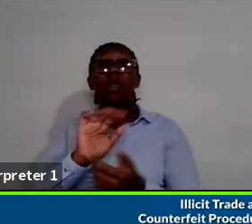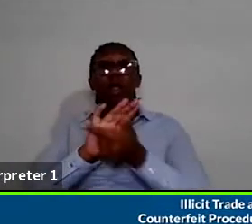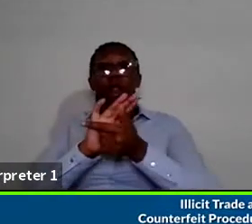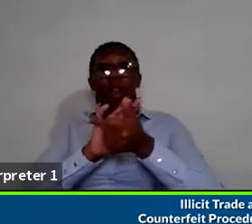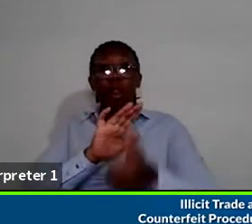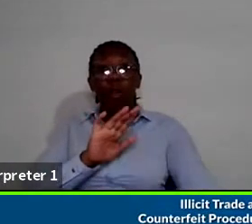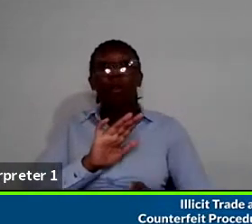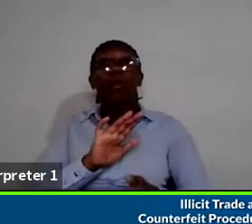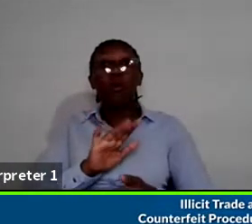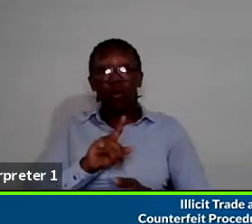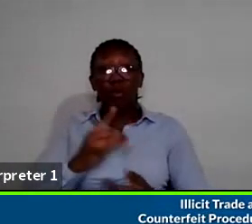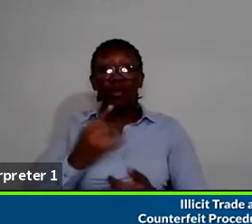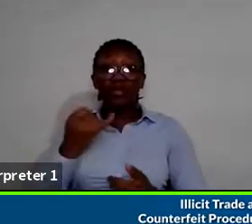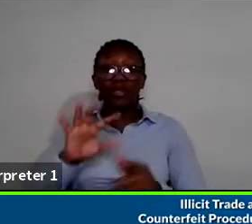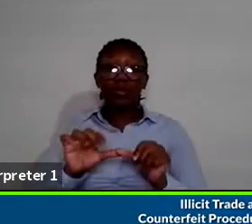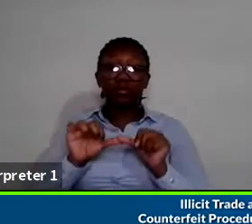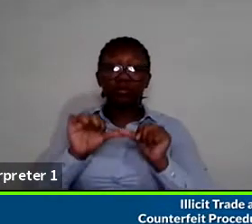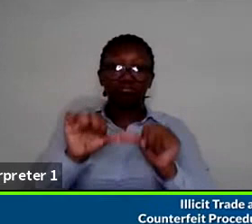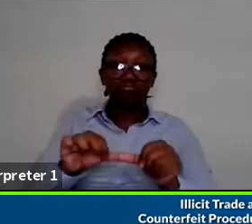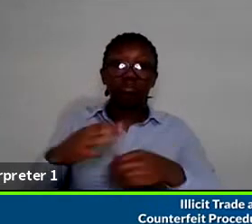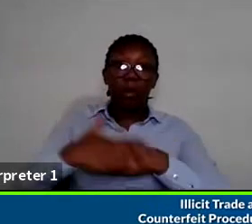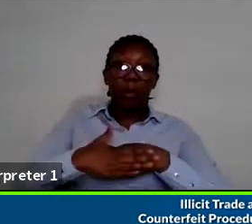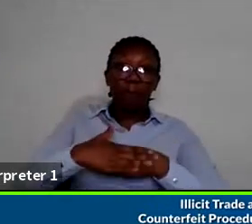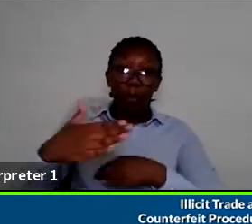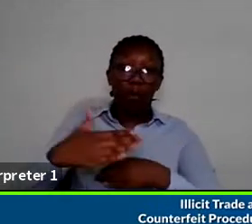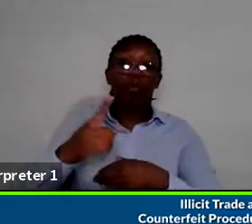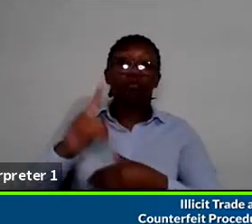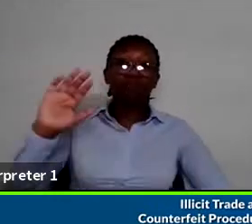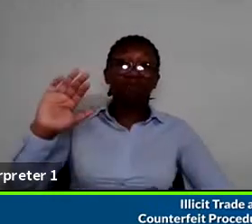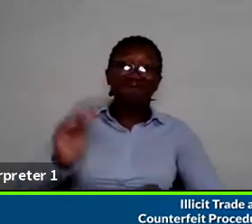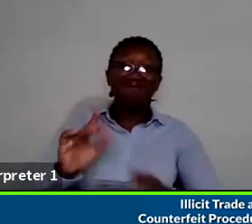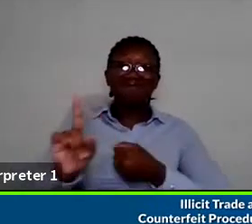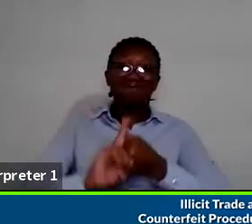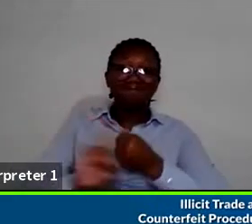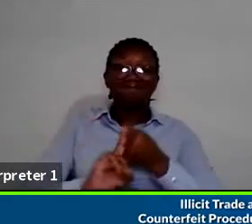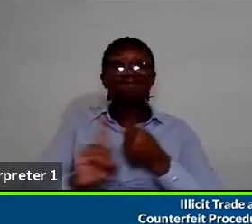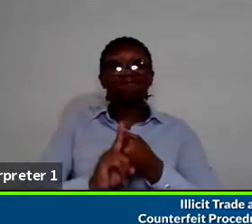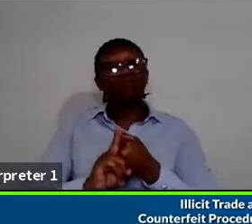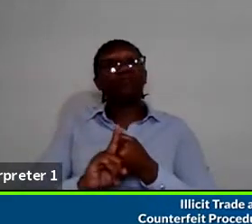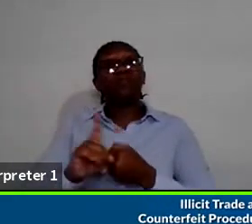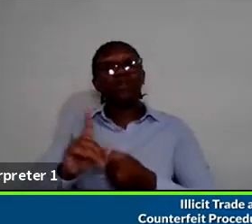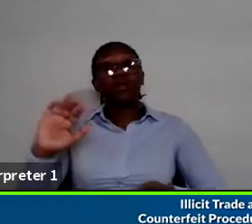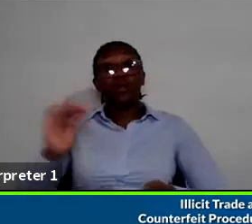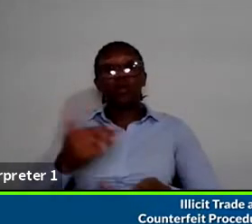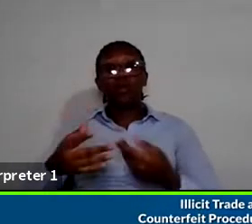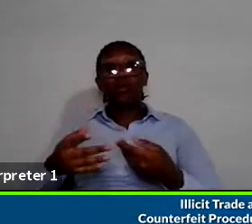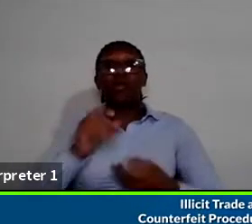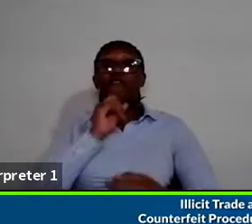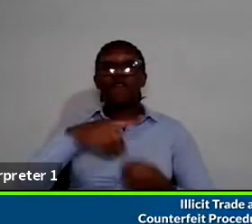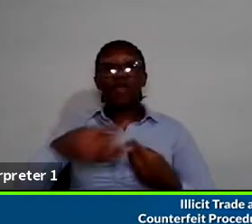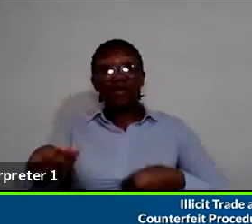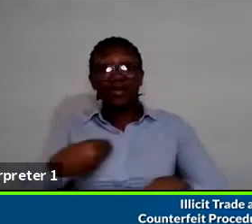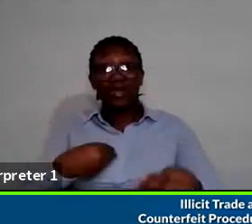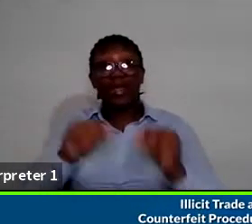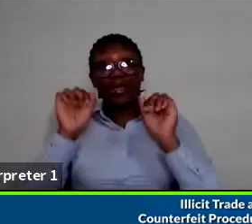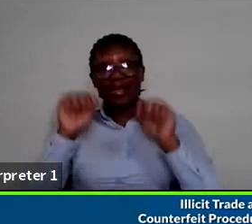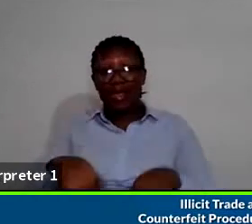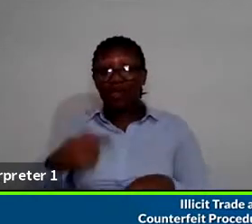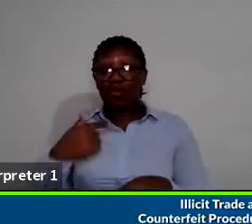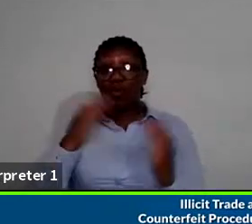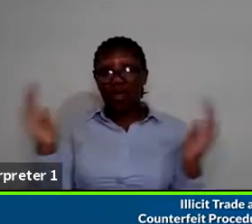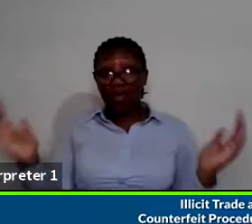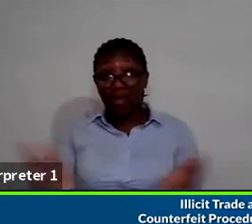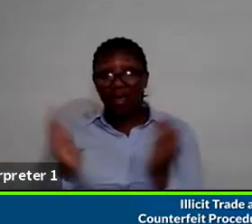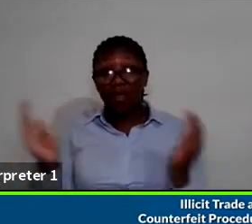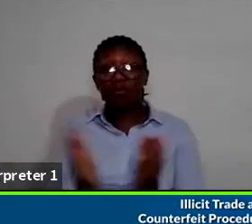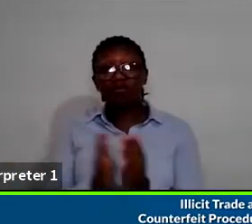conducting further operational activities to address the issues of dealing in illicit products. However, we do encourage